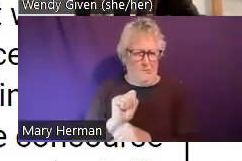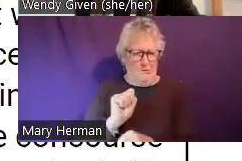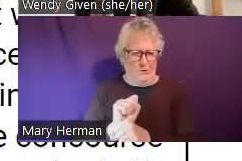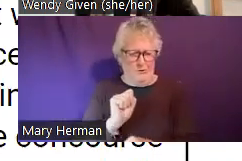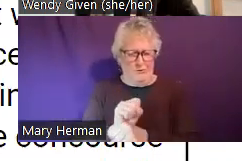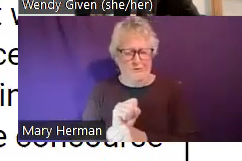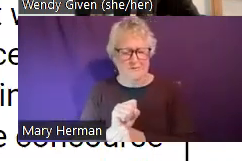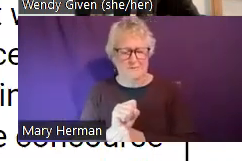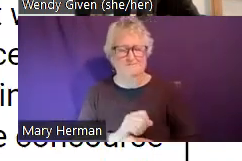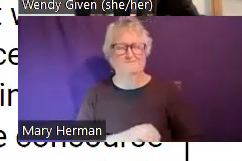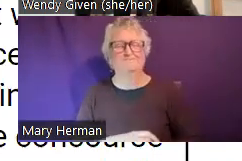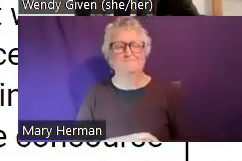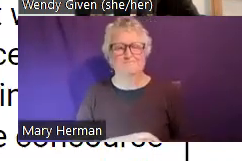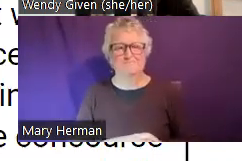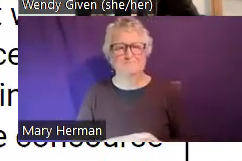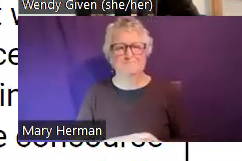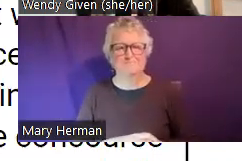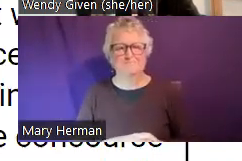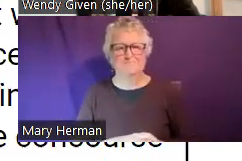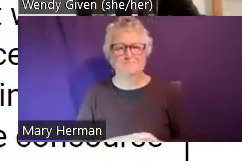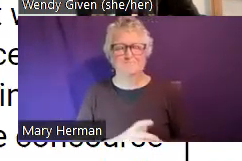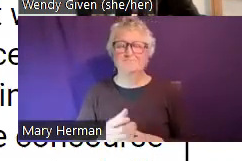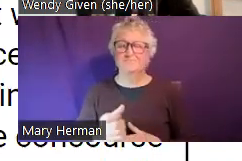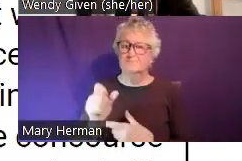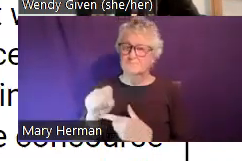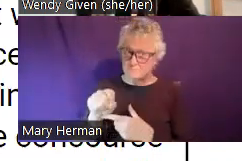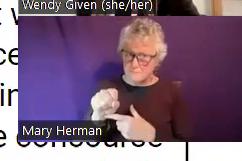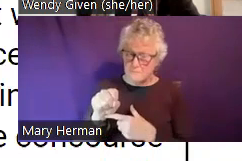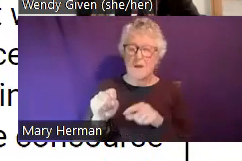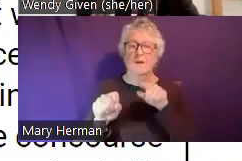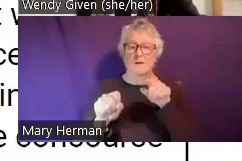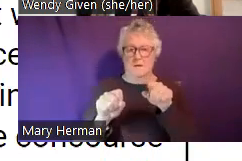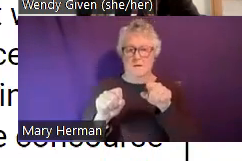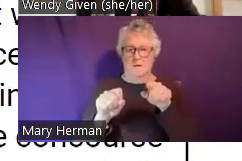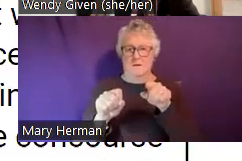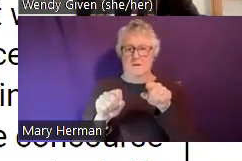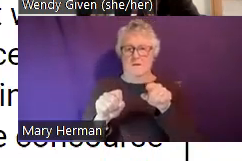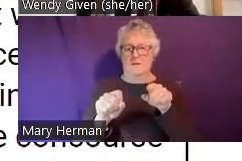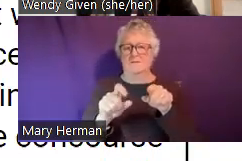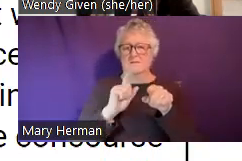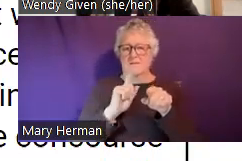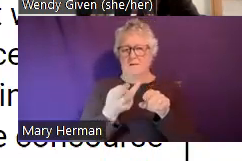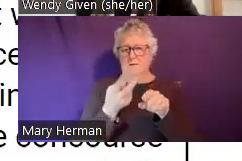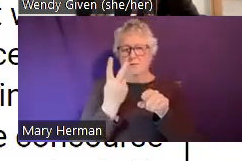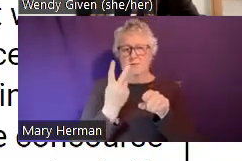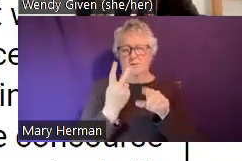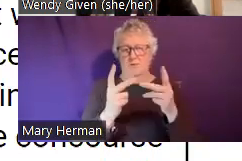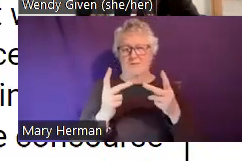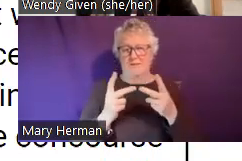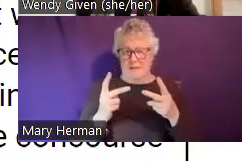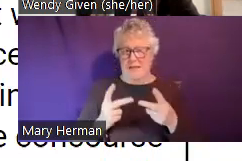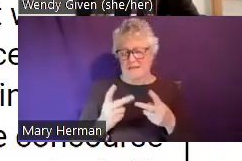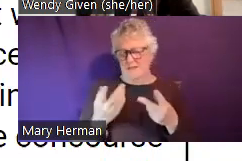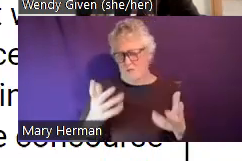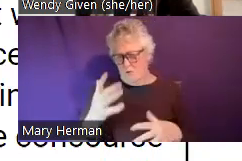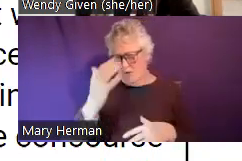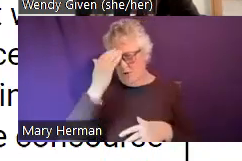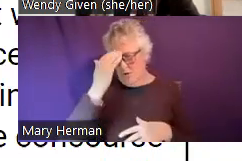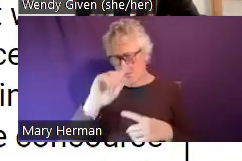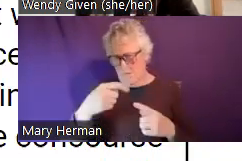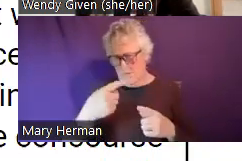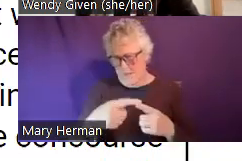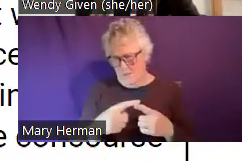So yeah, suspended artwork. There are two sites that you probably already know about and that we'll be looking